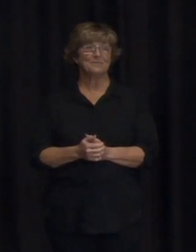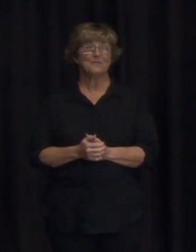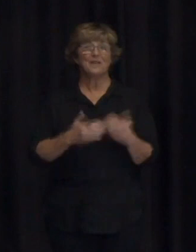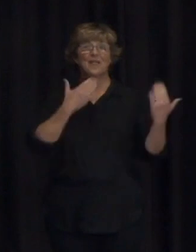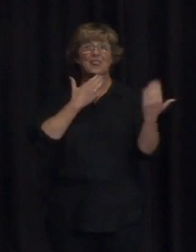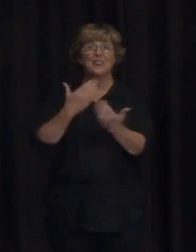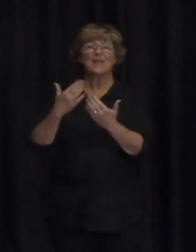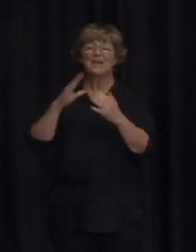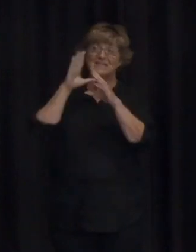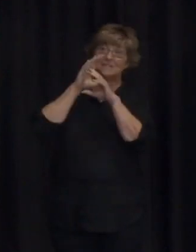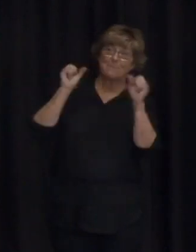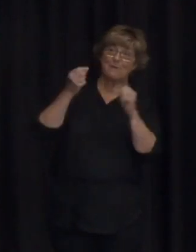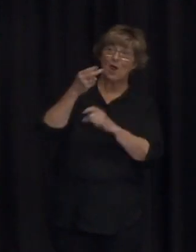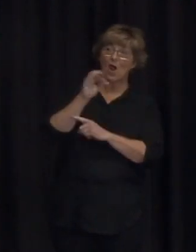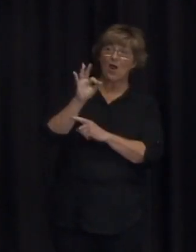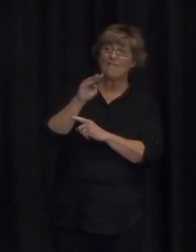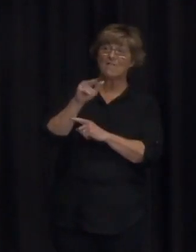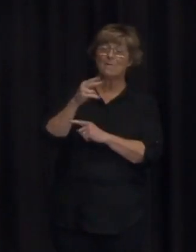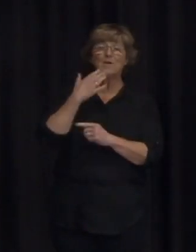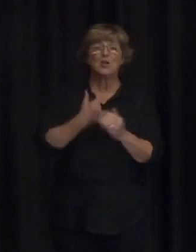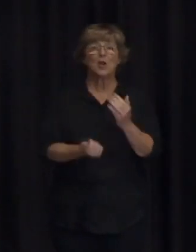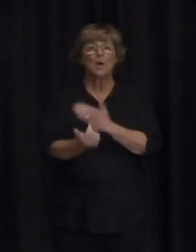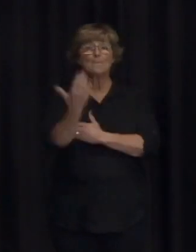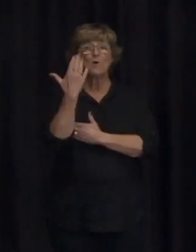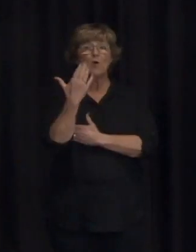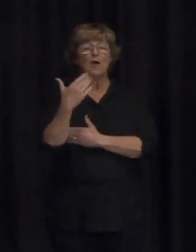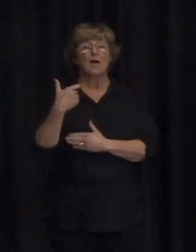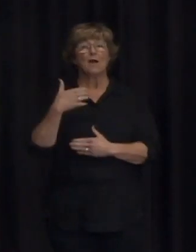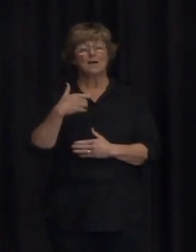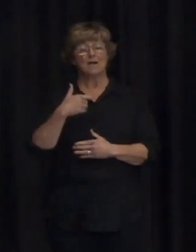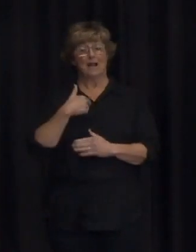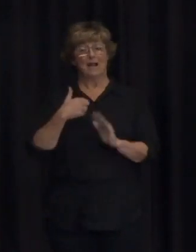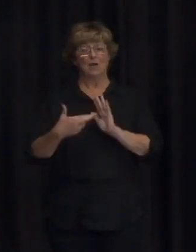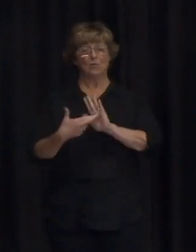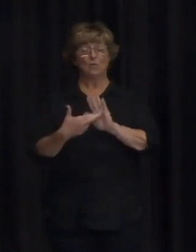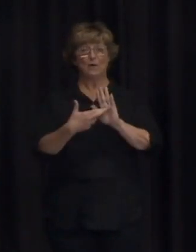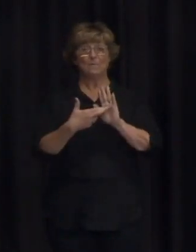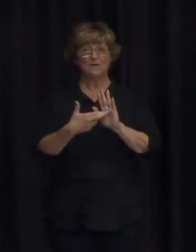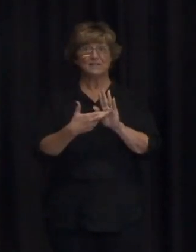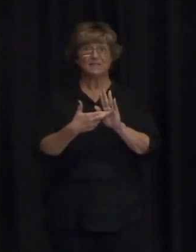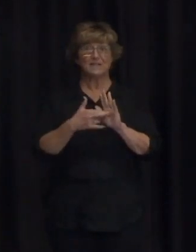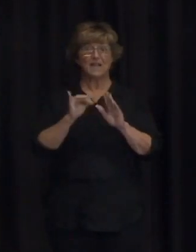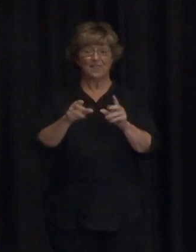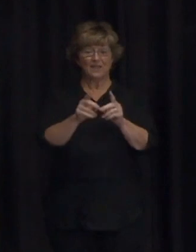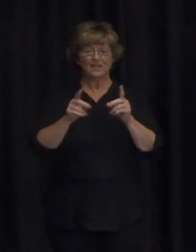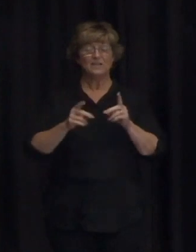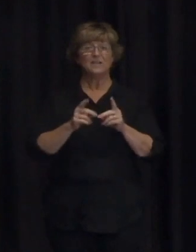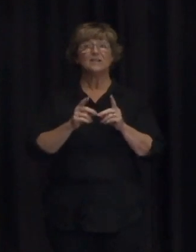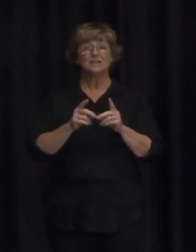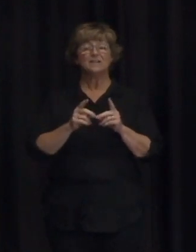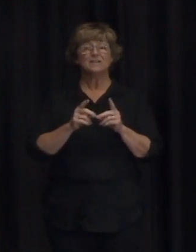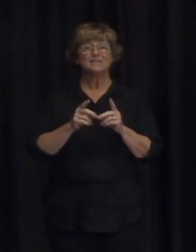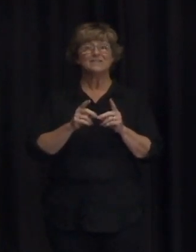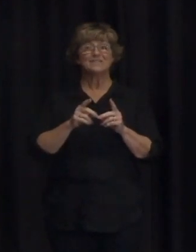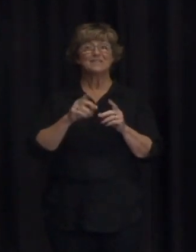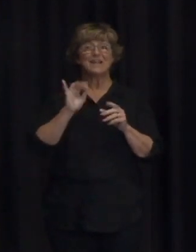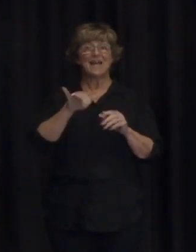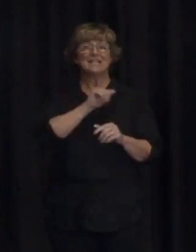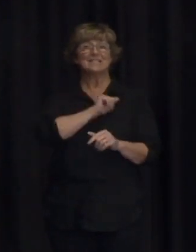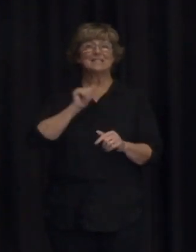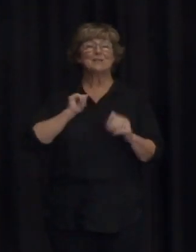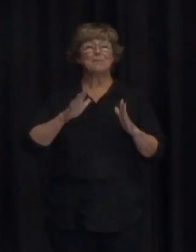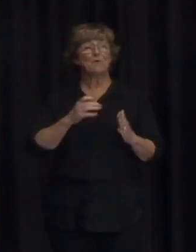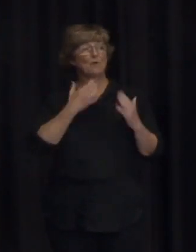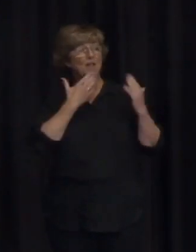Thank you, Superintendent Hoffman. Good morning. I'm Assemblyman Jim Cooper. I represent the 9th Assembly District, and I call Elk Grove home. I want to thank Governor